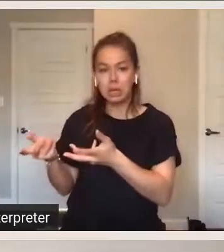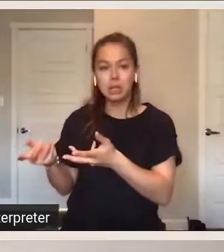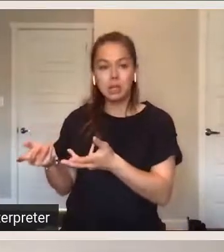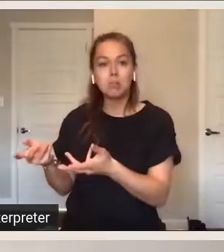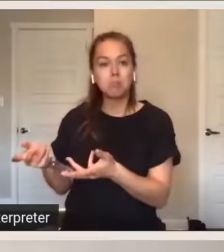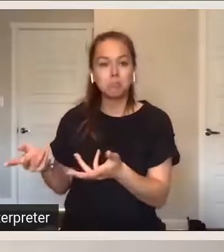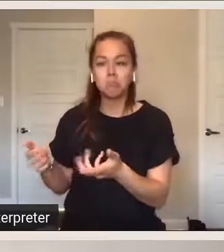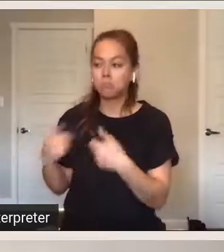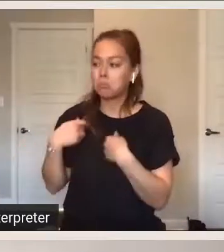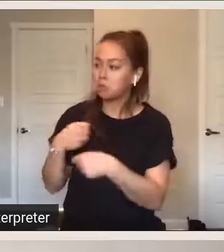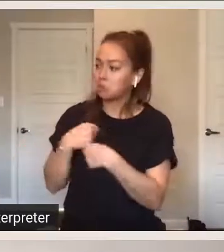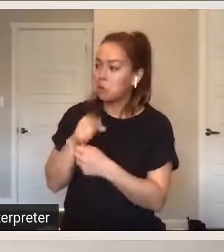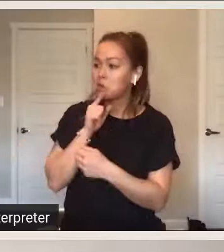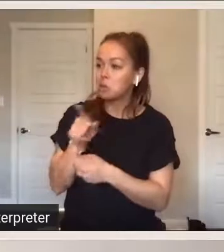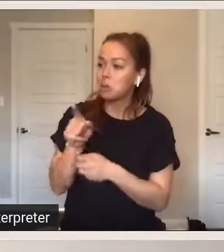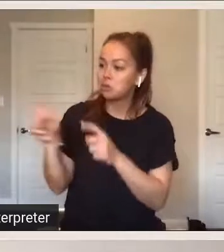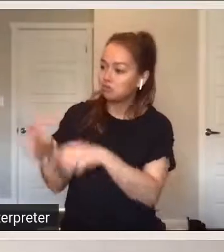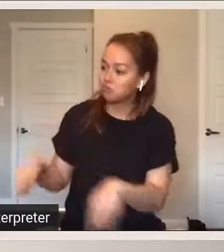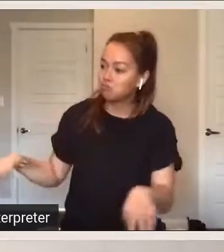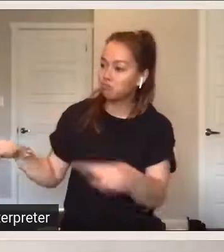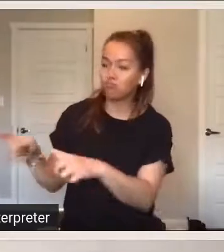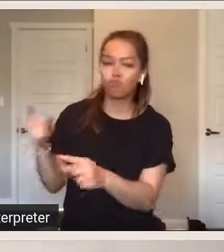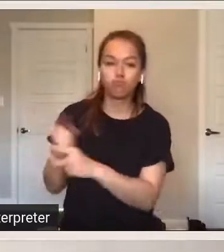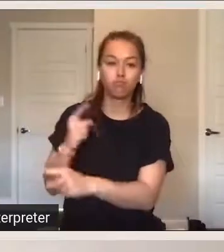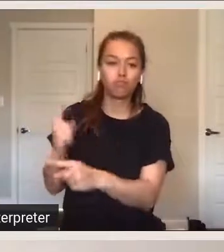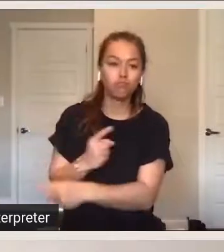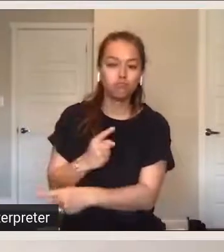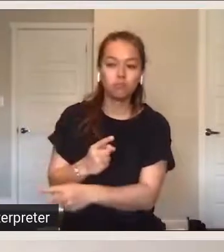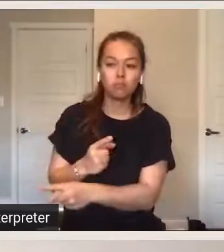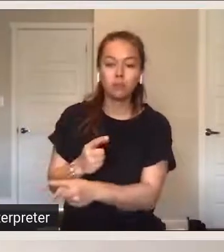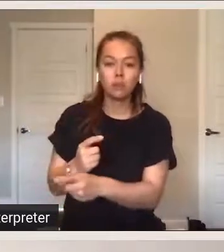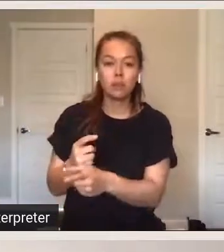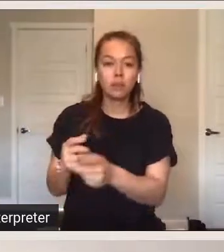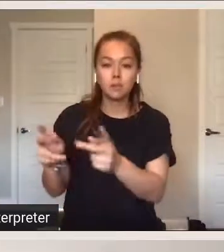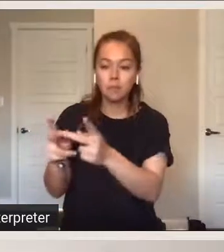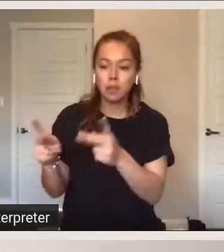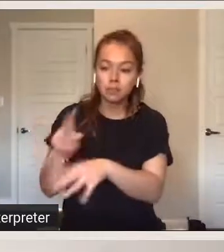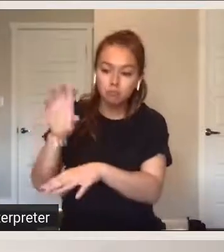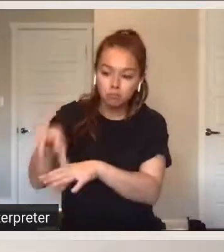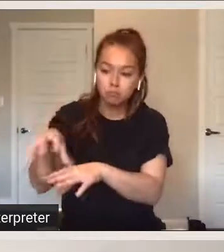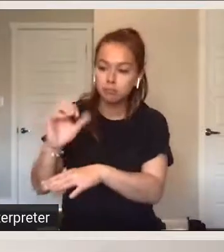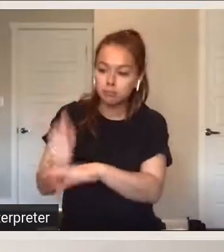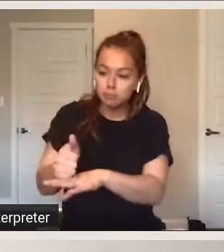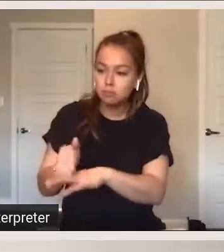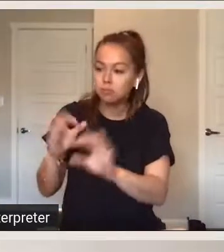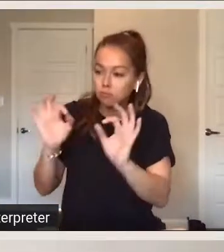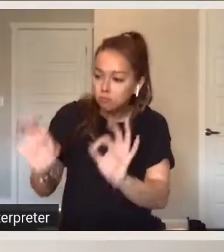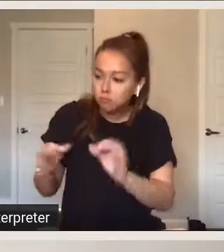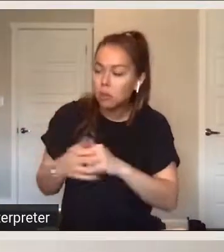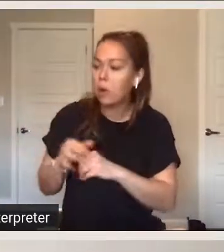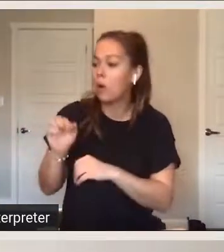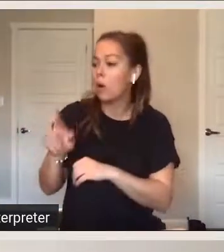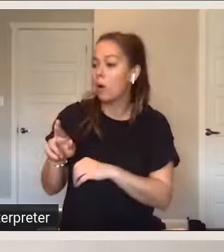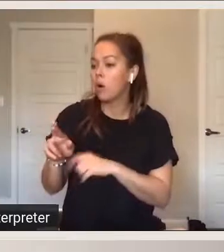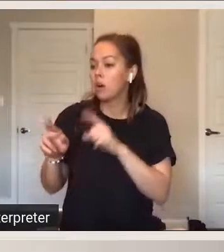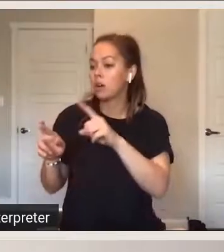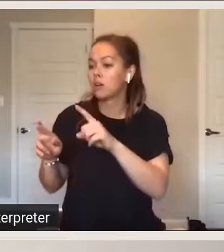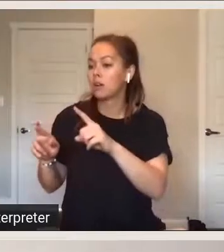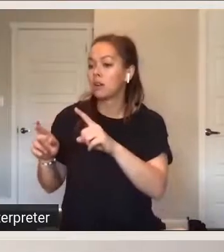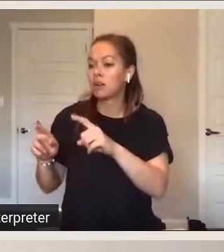making sure that, you know, things were in place, whether it be the art direction, the